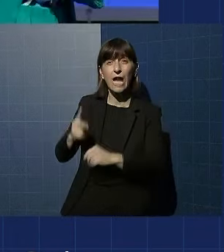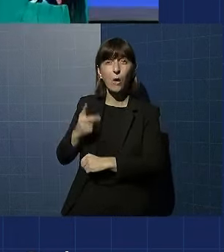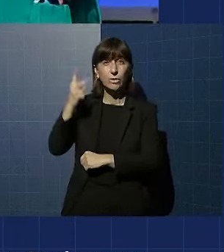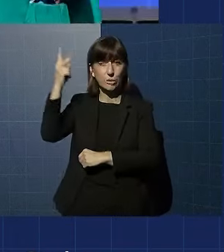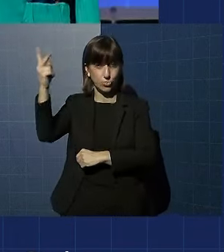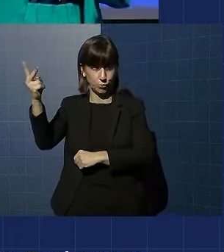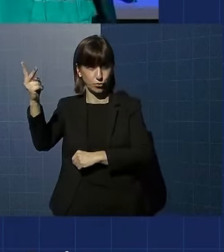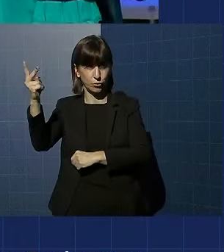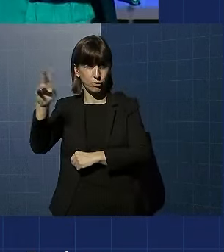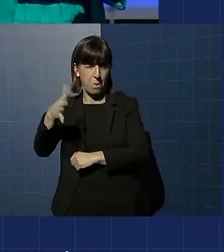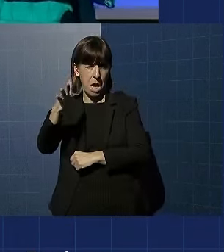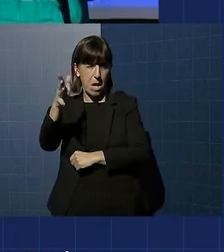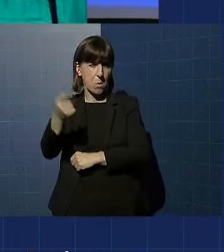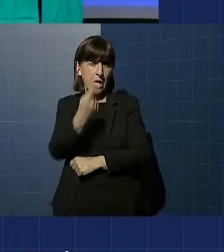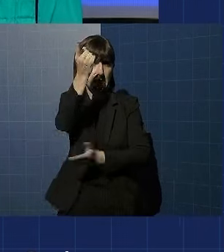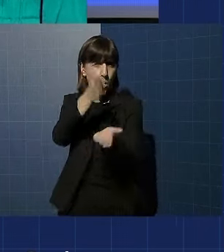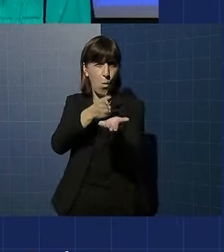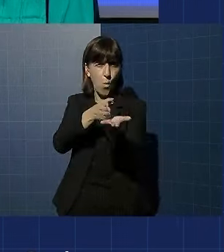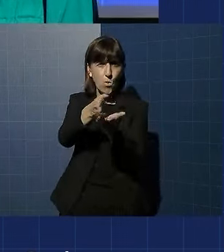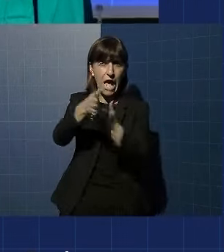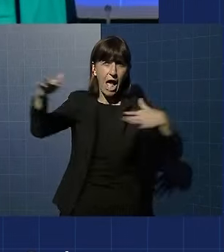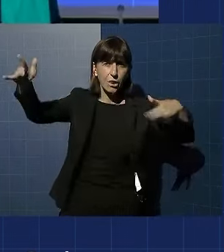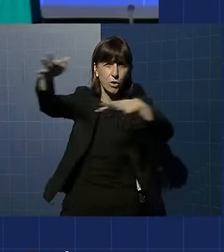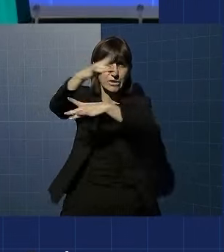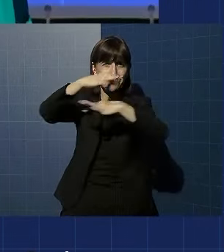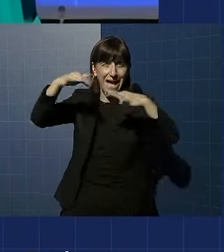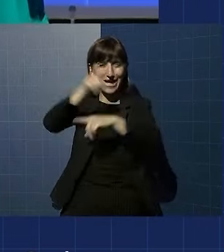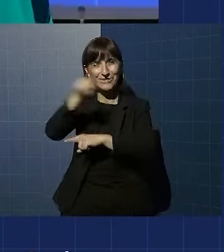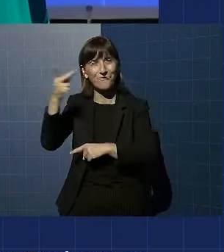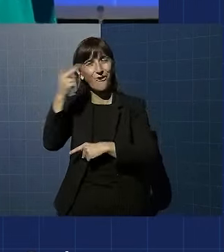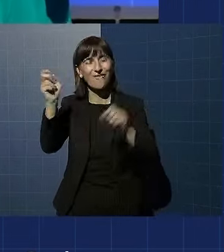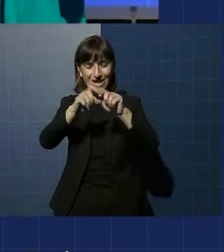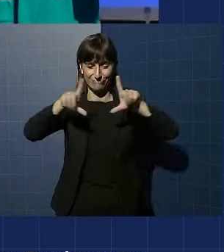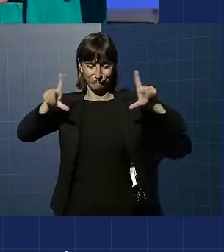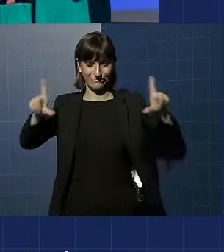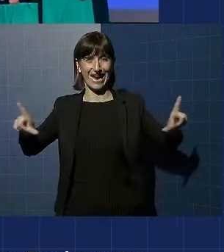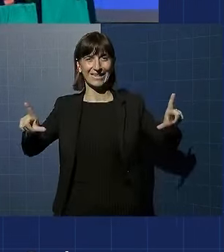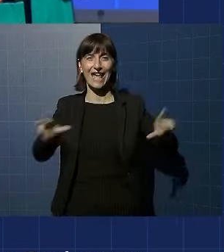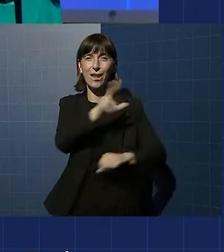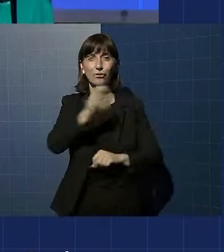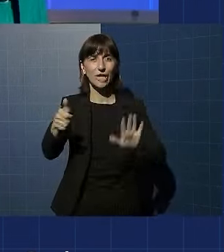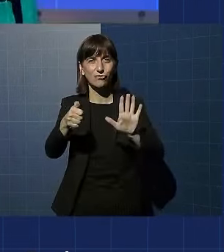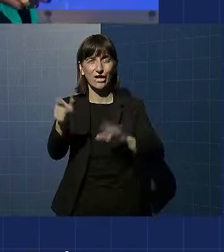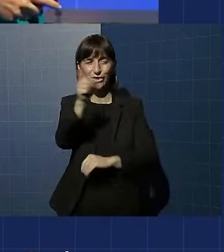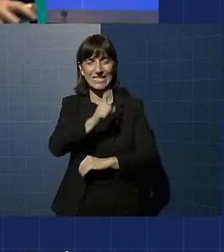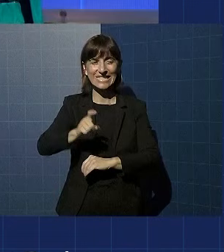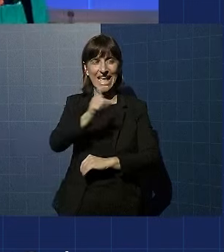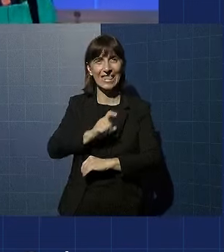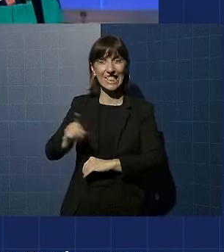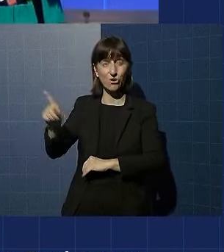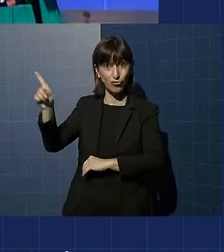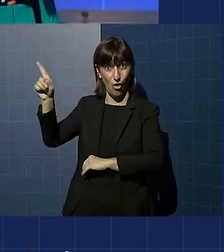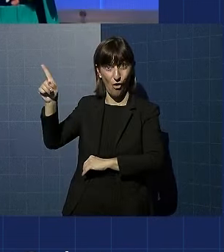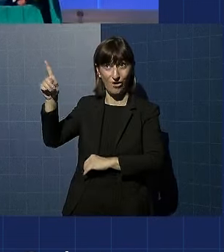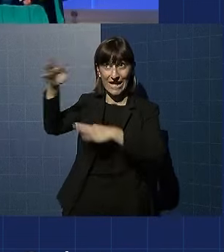a 300 days in space. Look at their faces. They are very swollen. This is how the